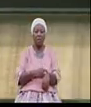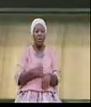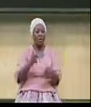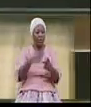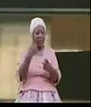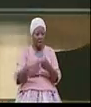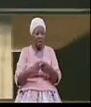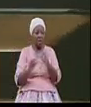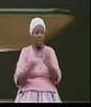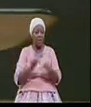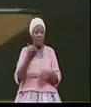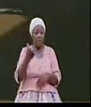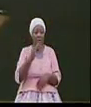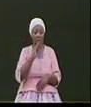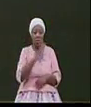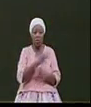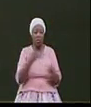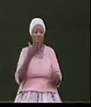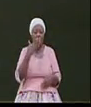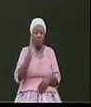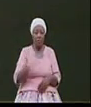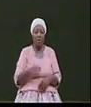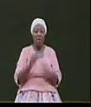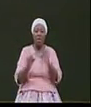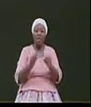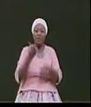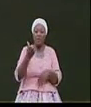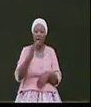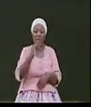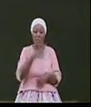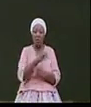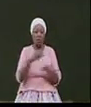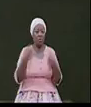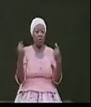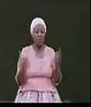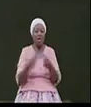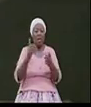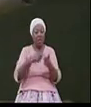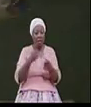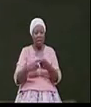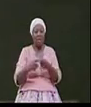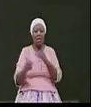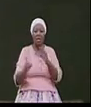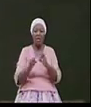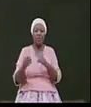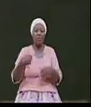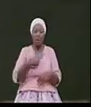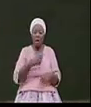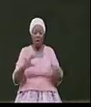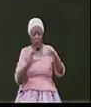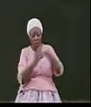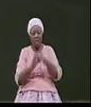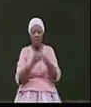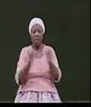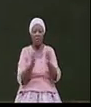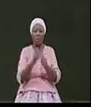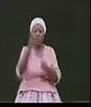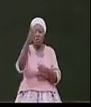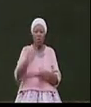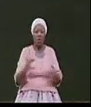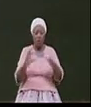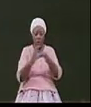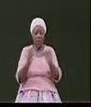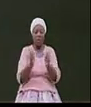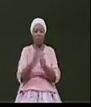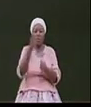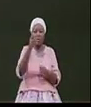there's no evil, then if there is no sin, then if we are united with God, connected